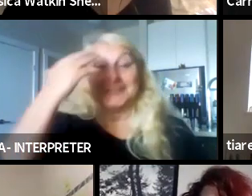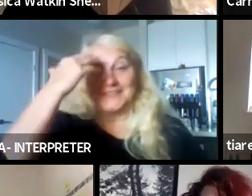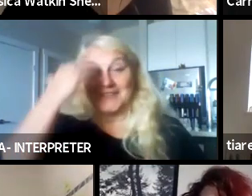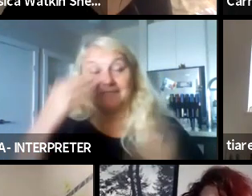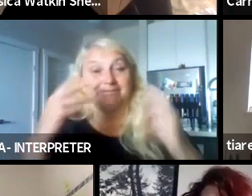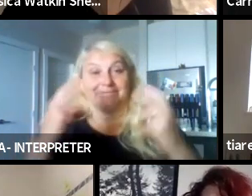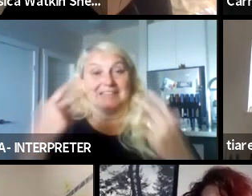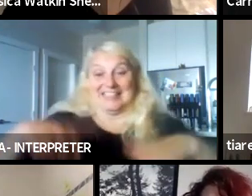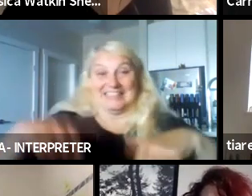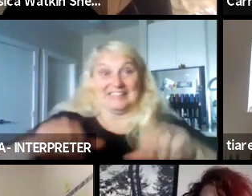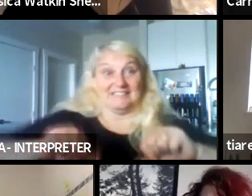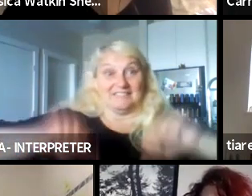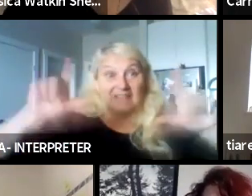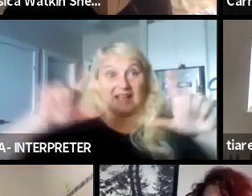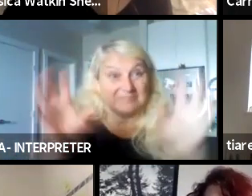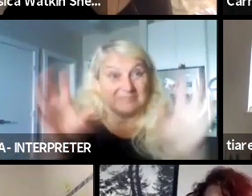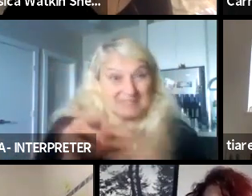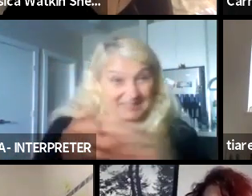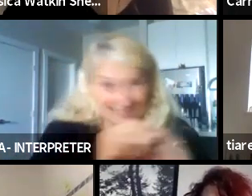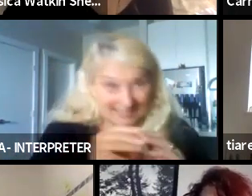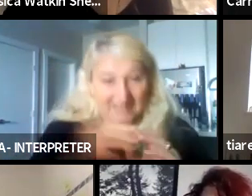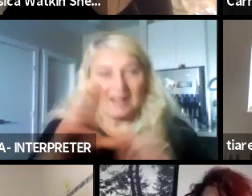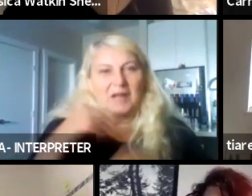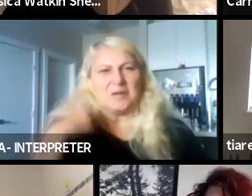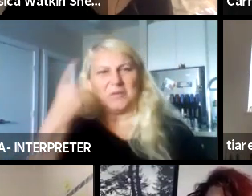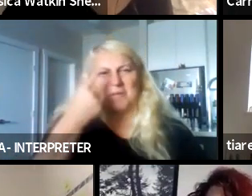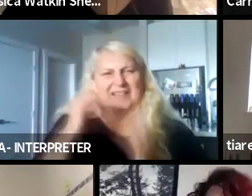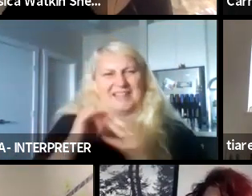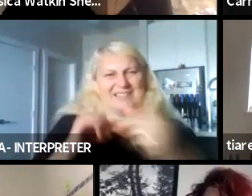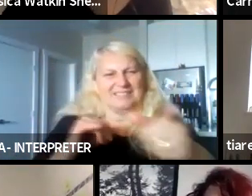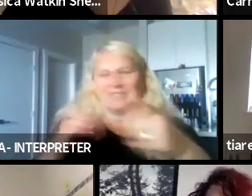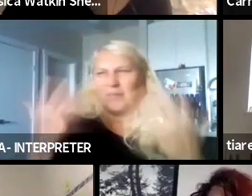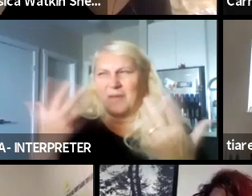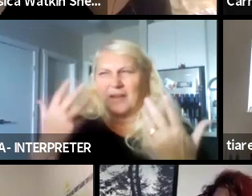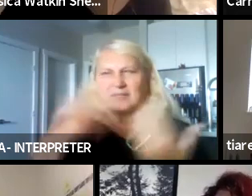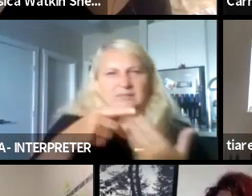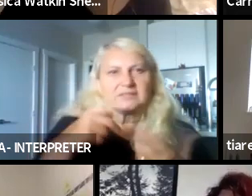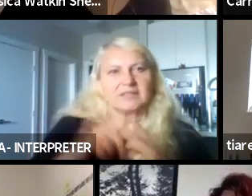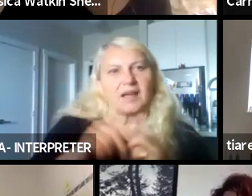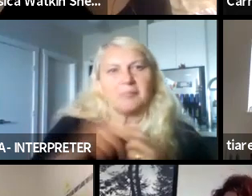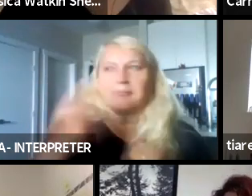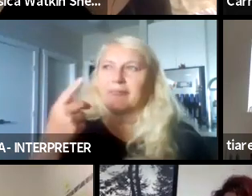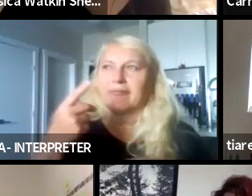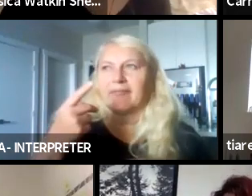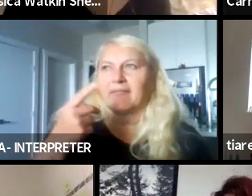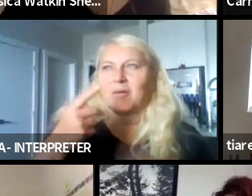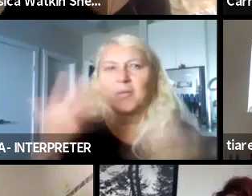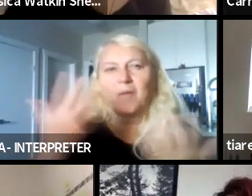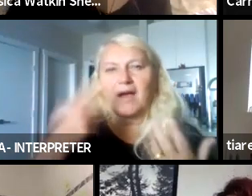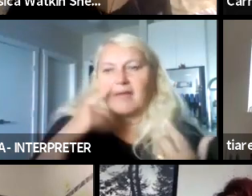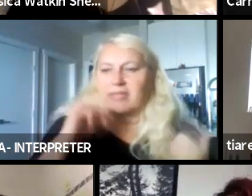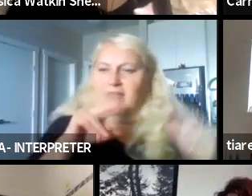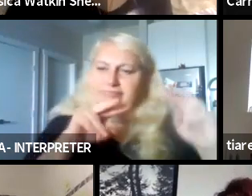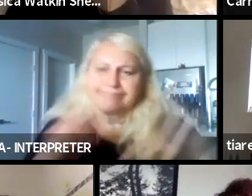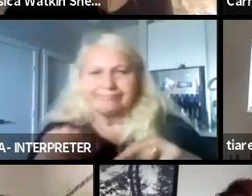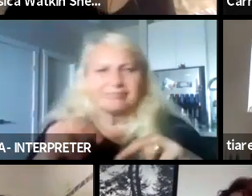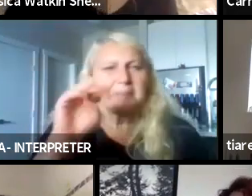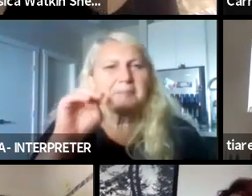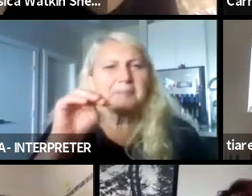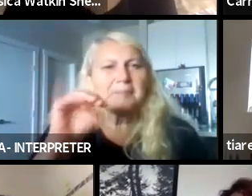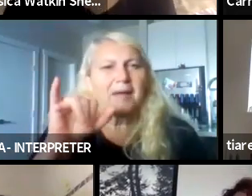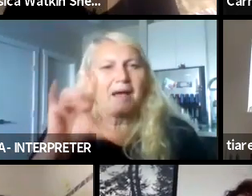facilitations/meetings. I kind of wish that we could dialogue a little bit with Beatrice to find out maybe a little bit more about what types of microaggressions